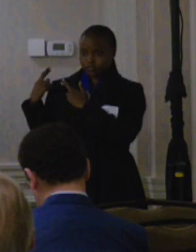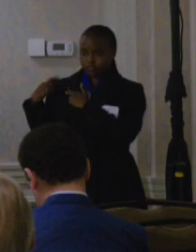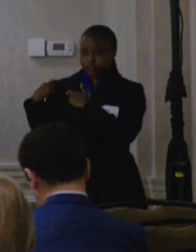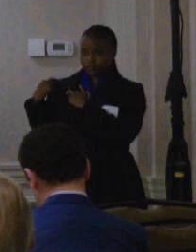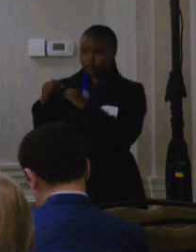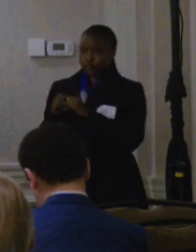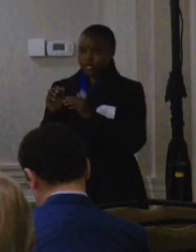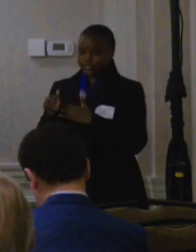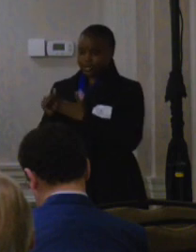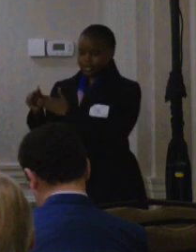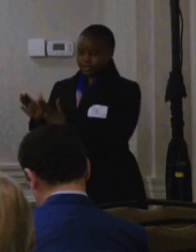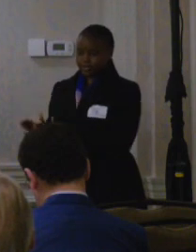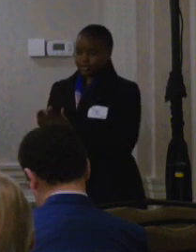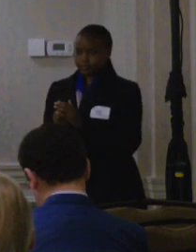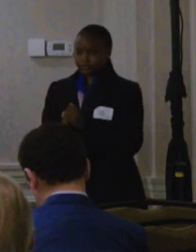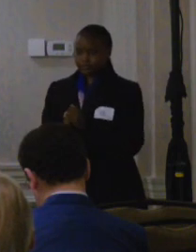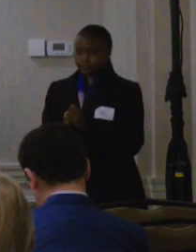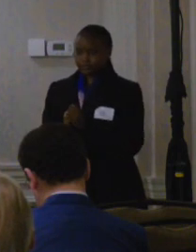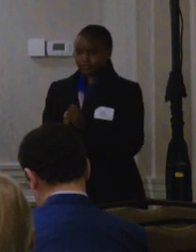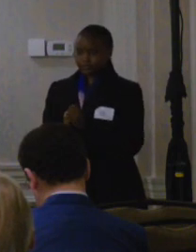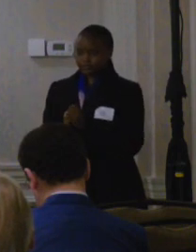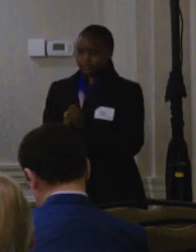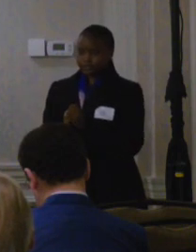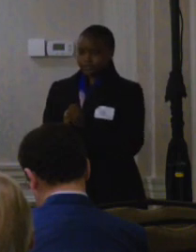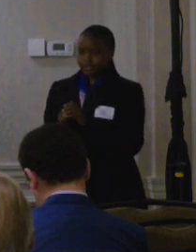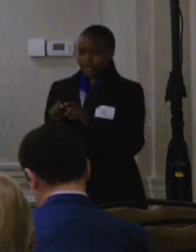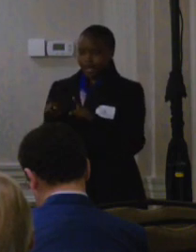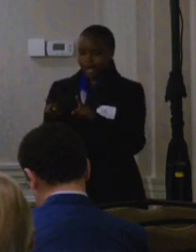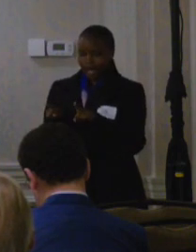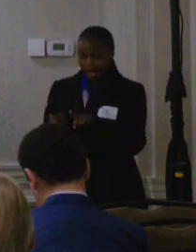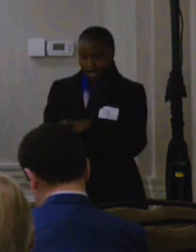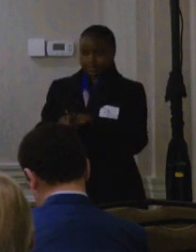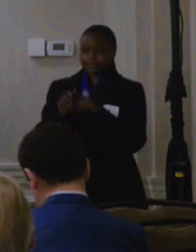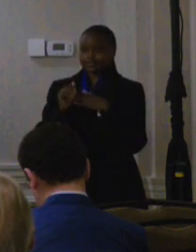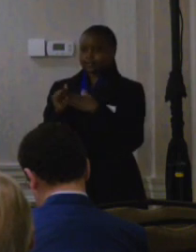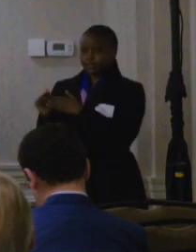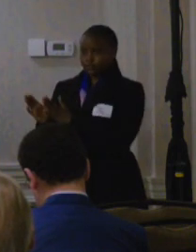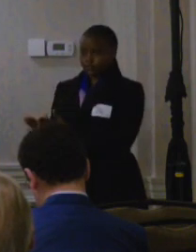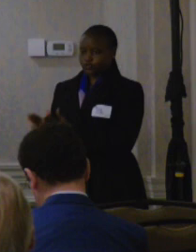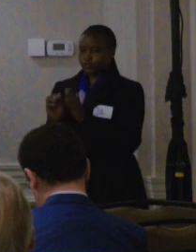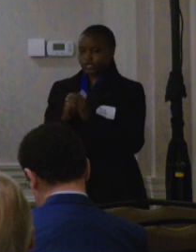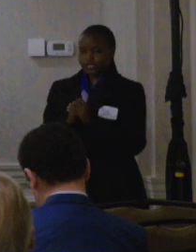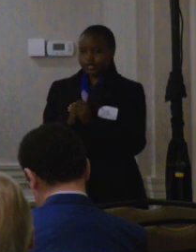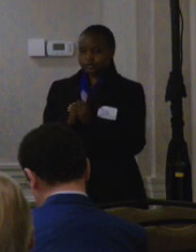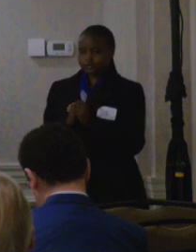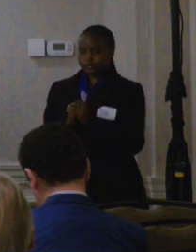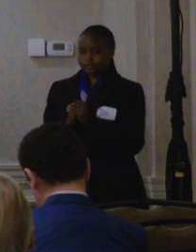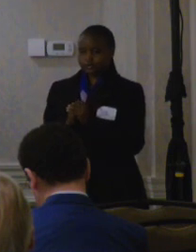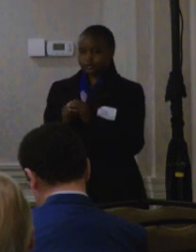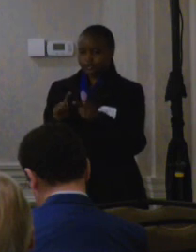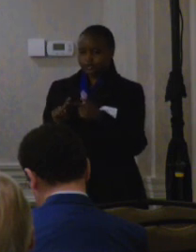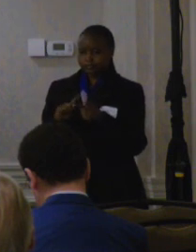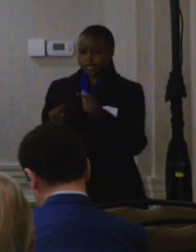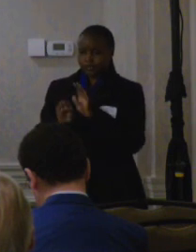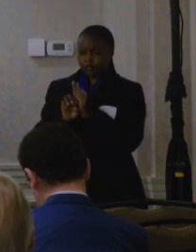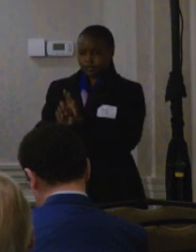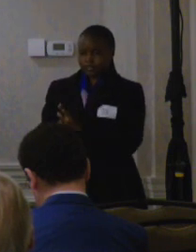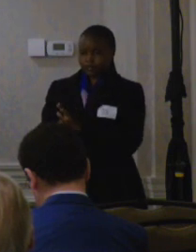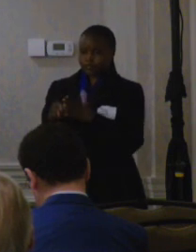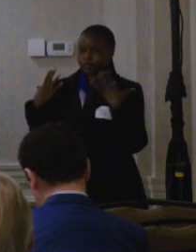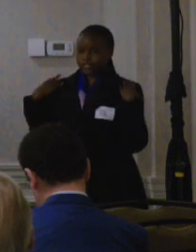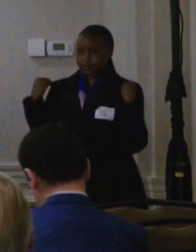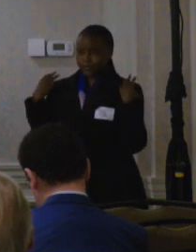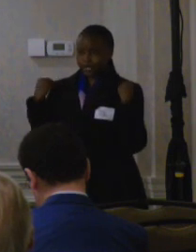pedagogical leader, as a pedagogical leader. A couple of examples in